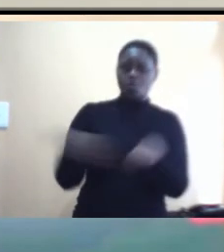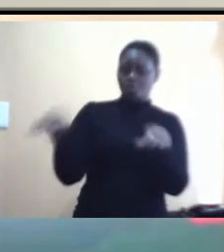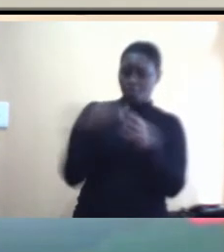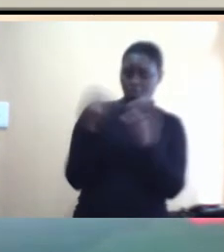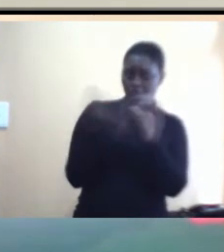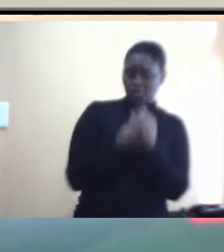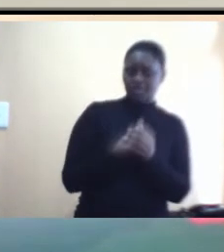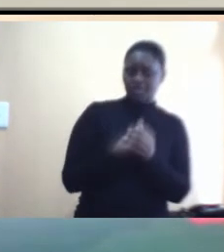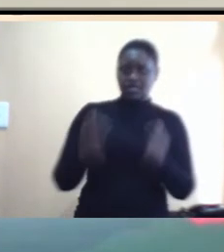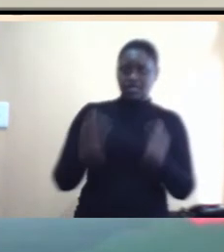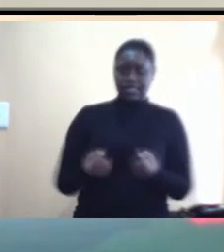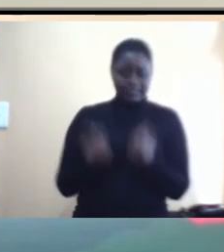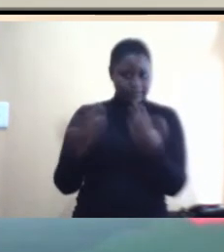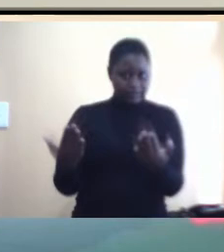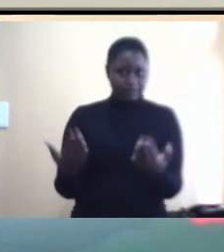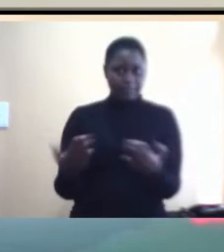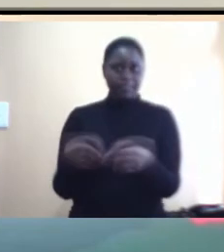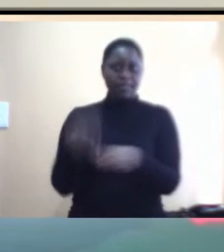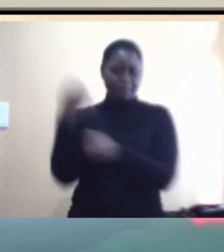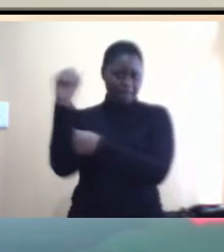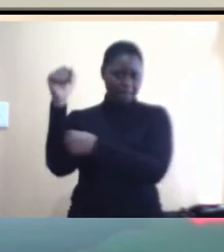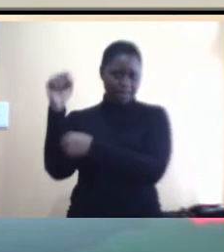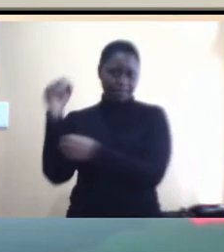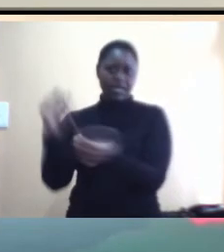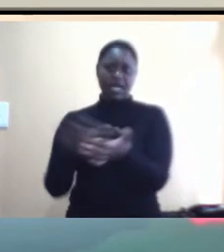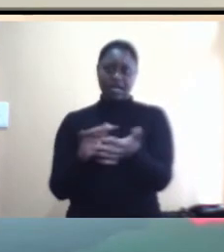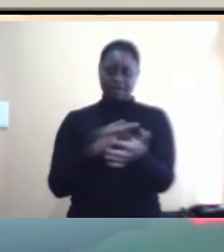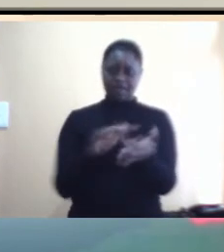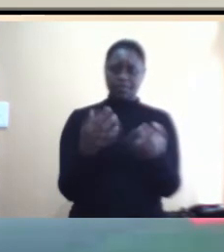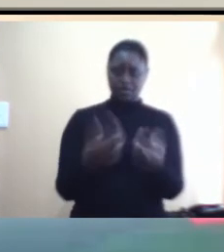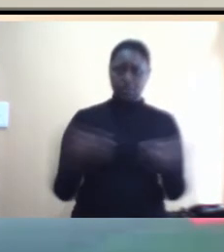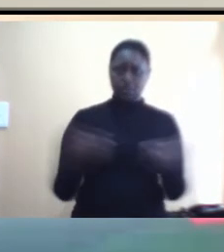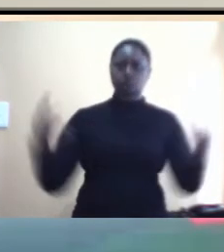its delivery mechanism and available resources.